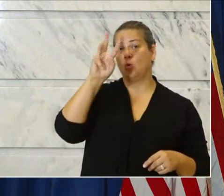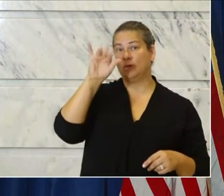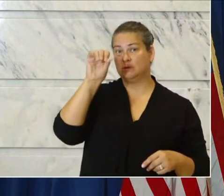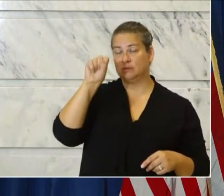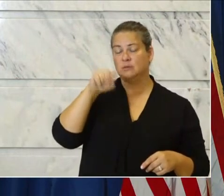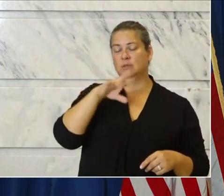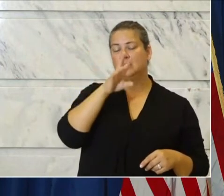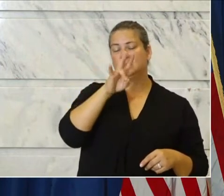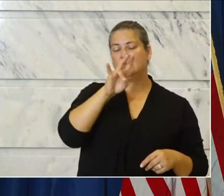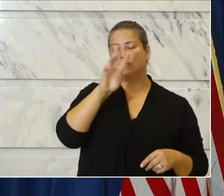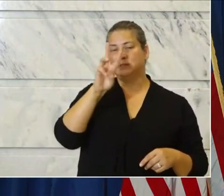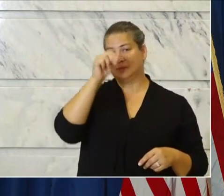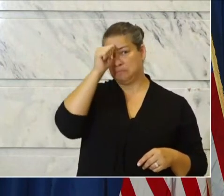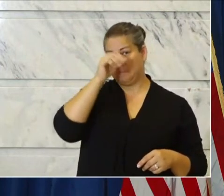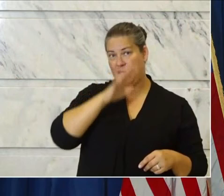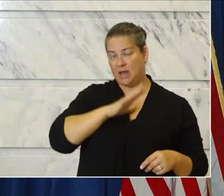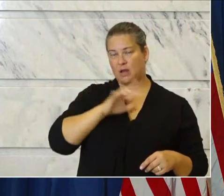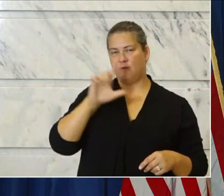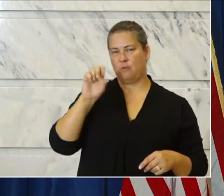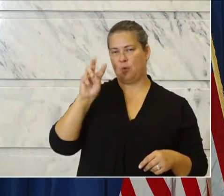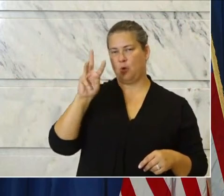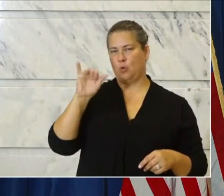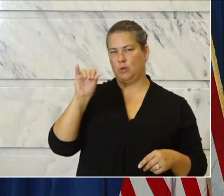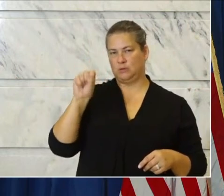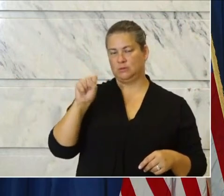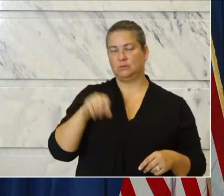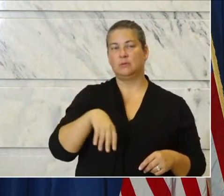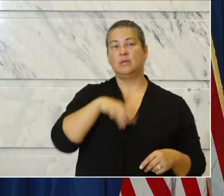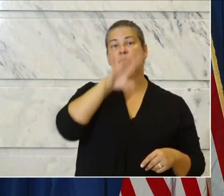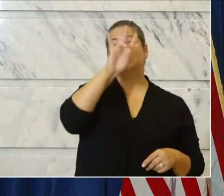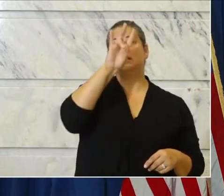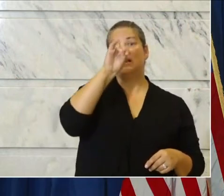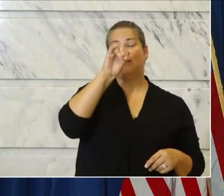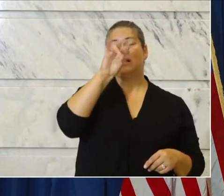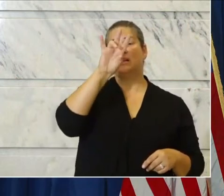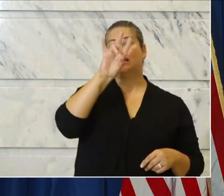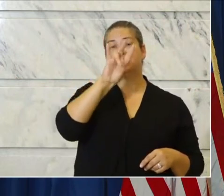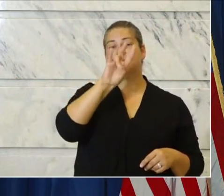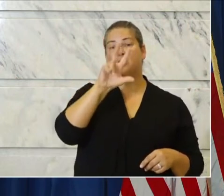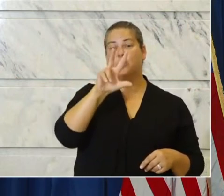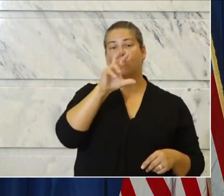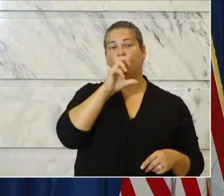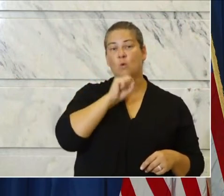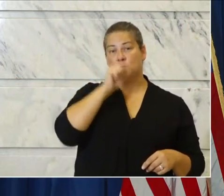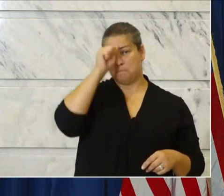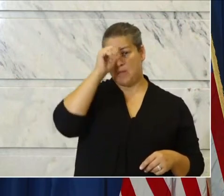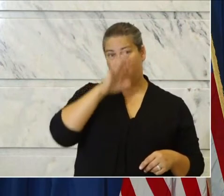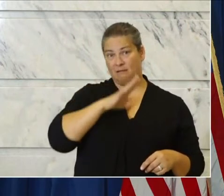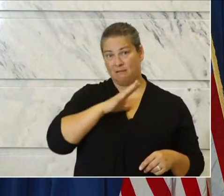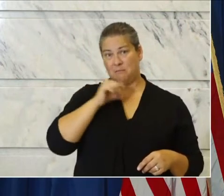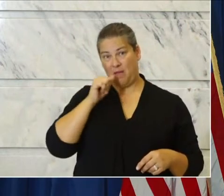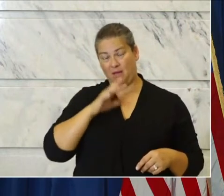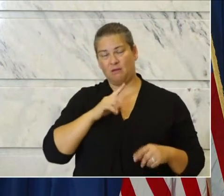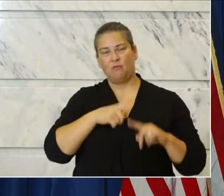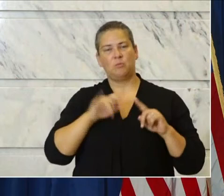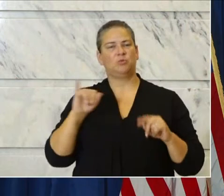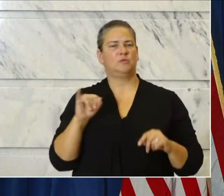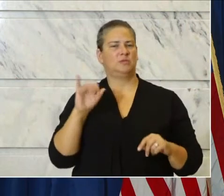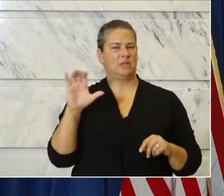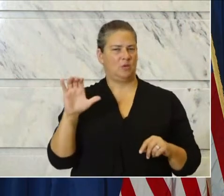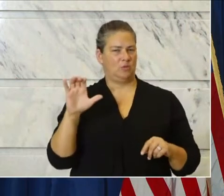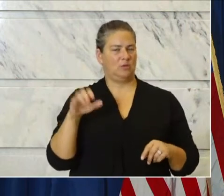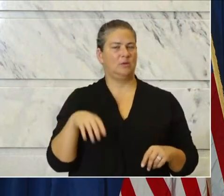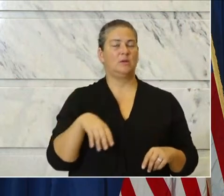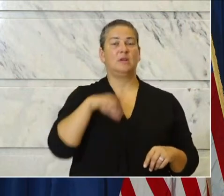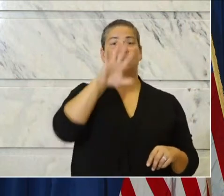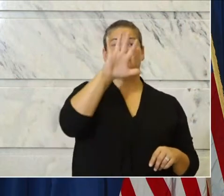and a 76-year-old man from Lewis. A 70 and a 73-year-old man from Jefferson County.